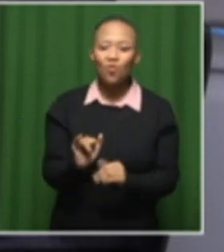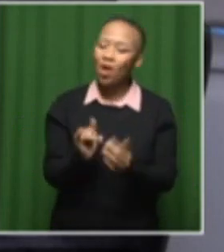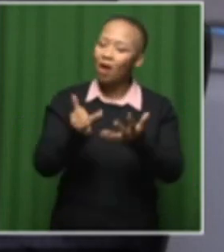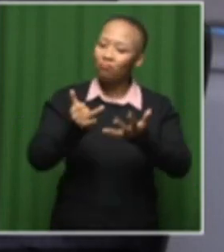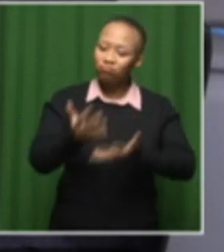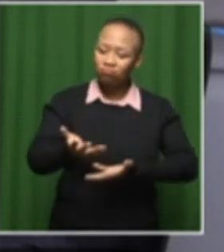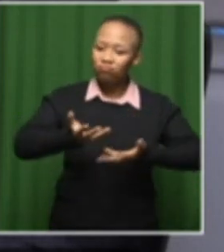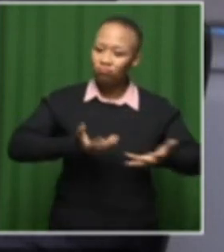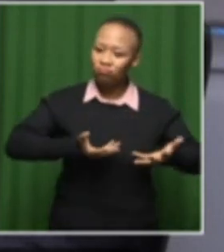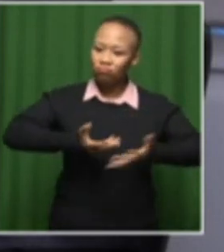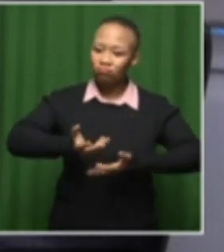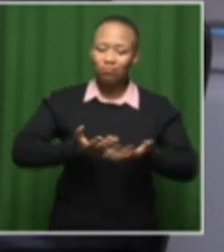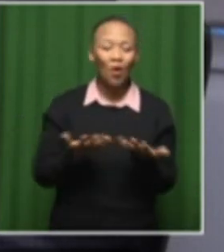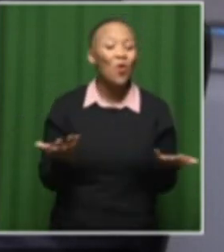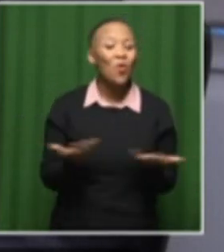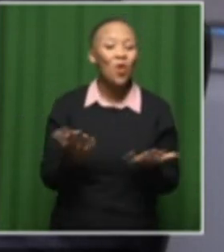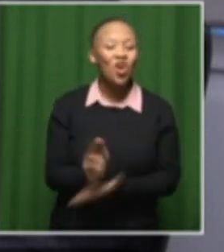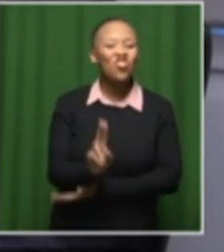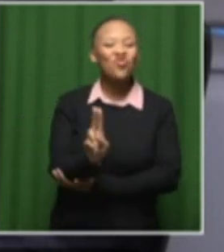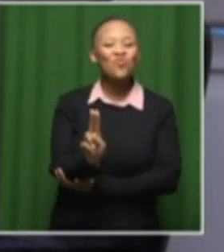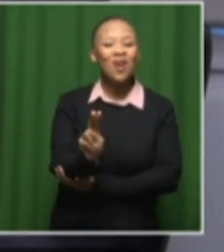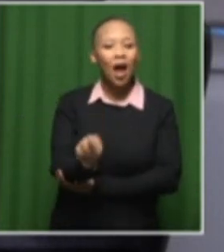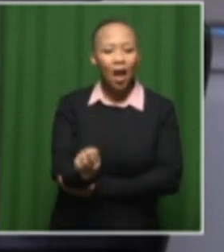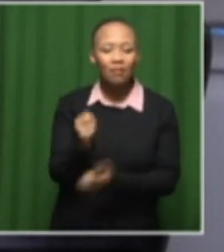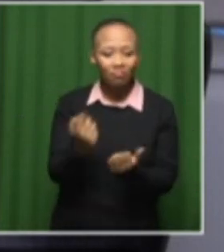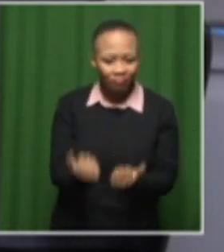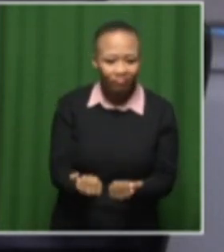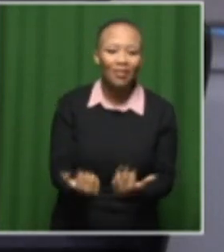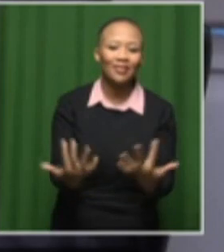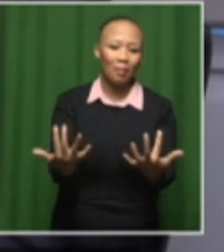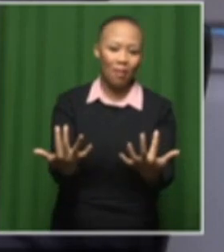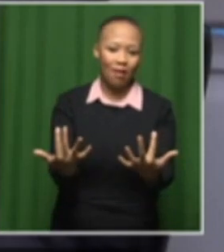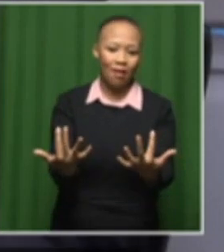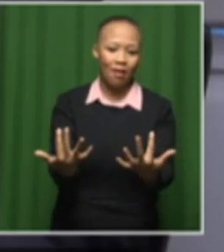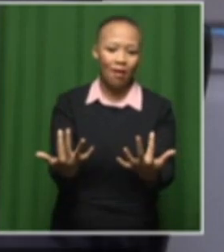the UN Assembly itself, in the various